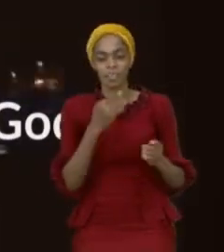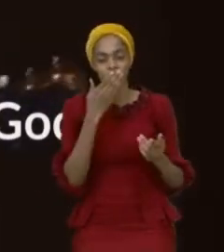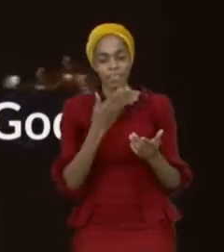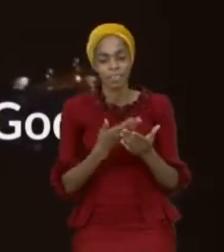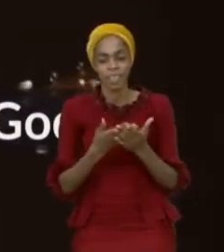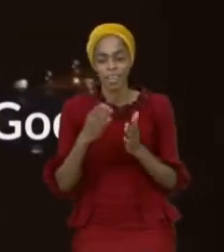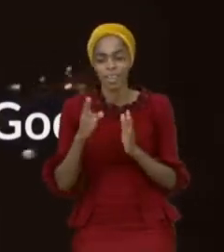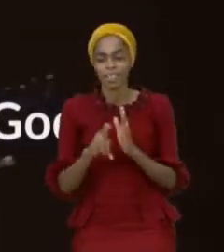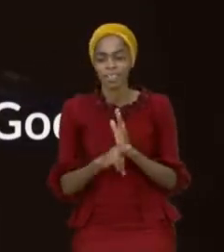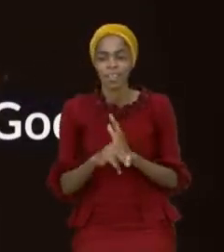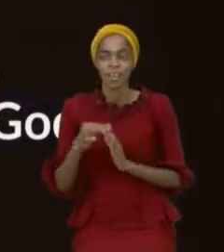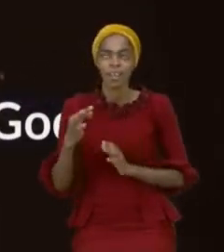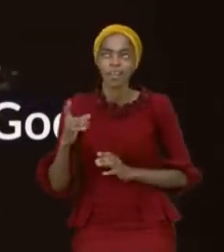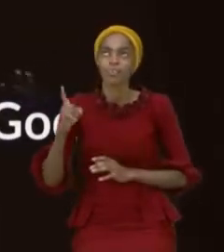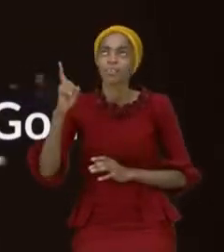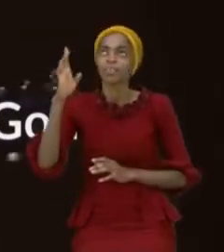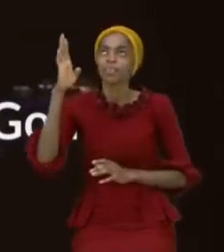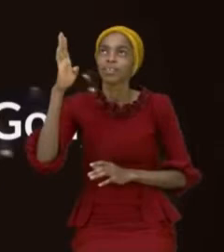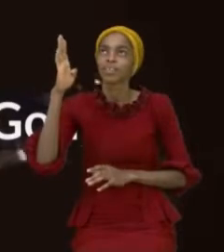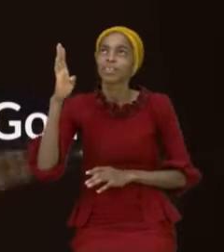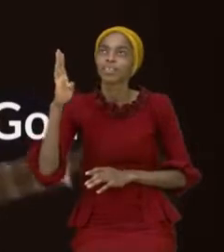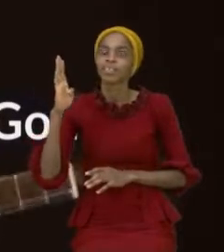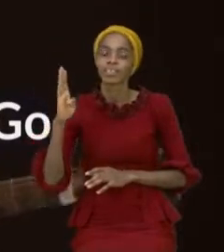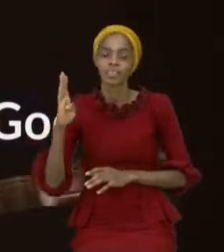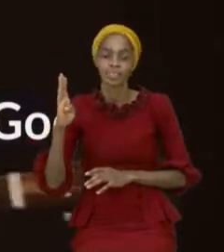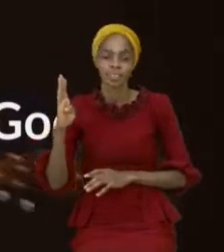the goodness of God.